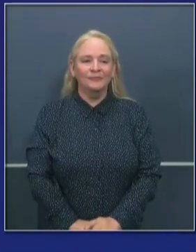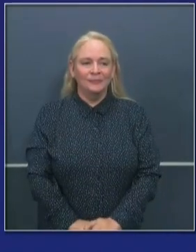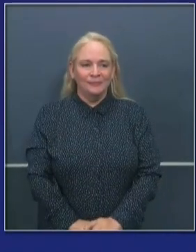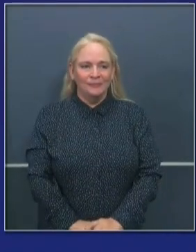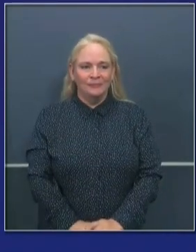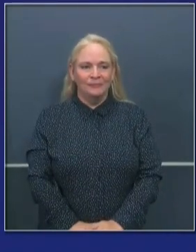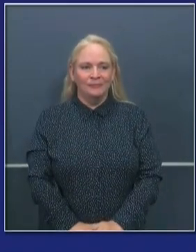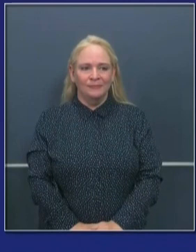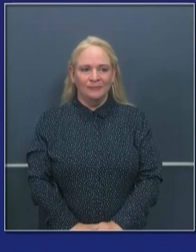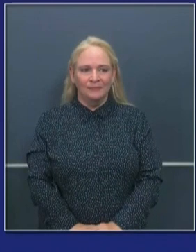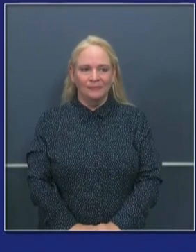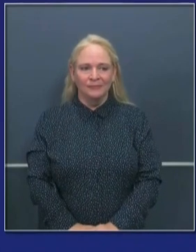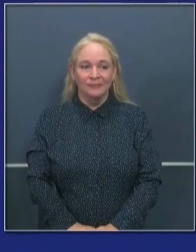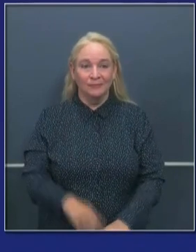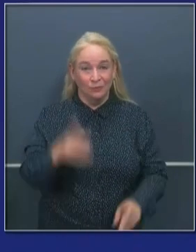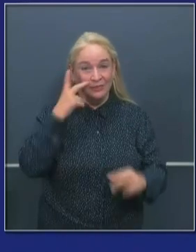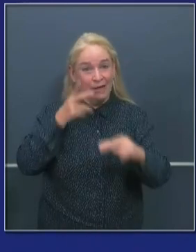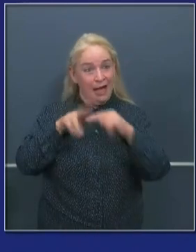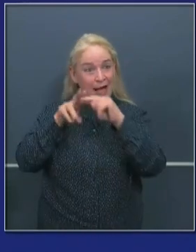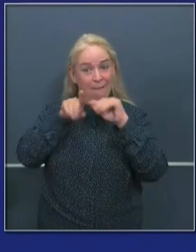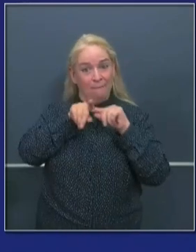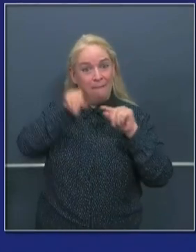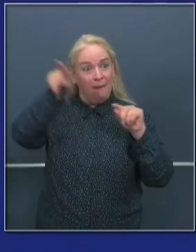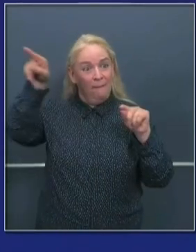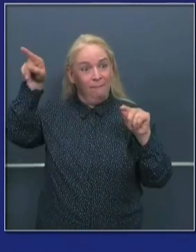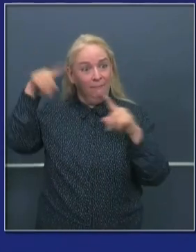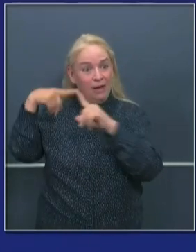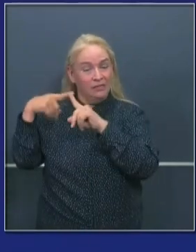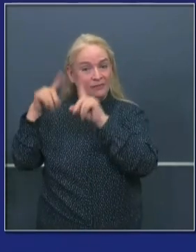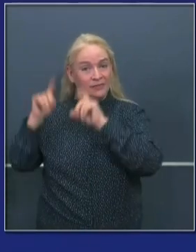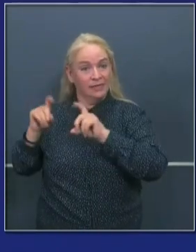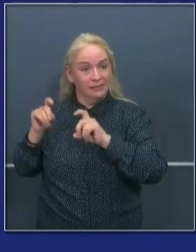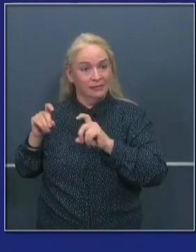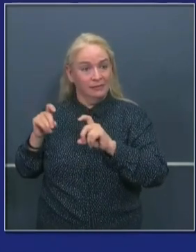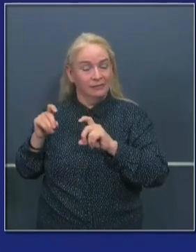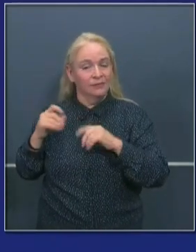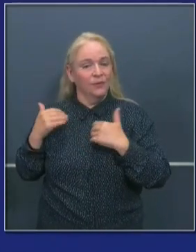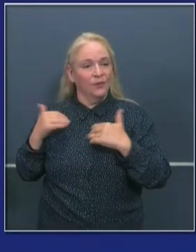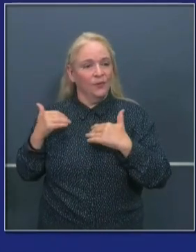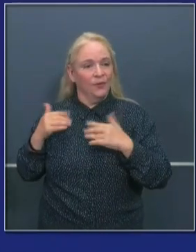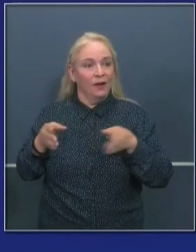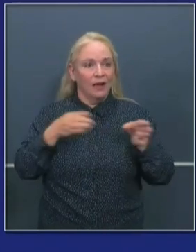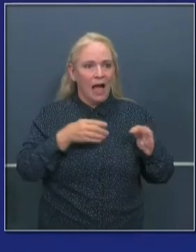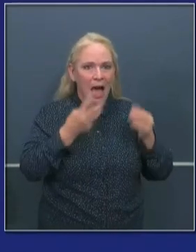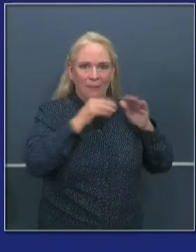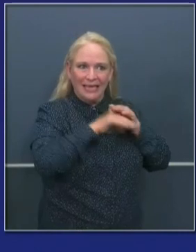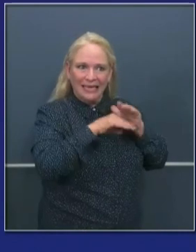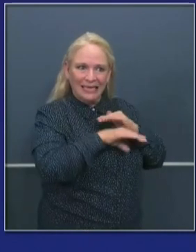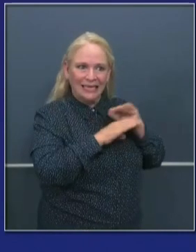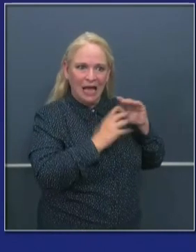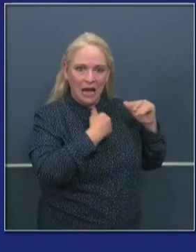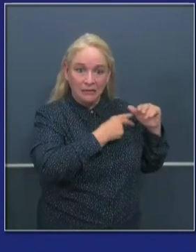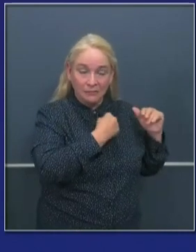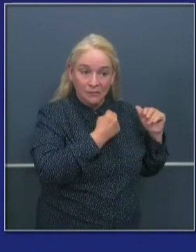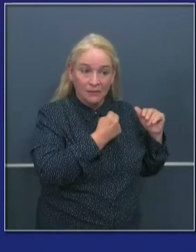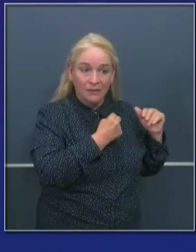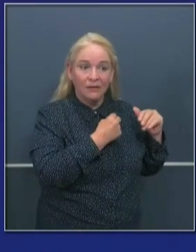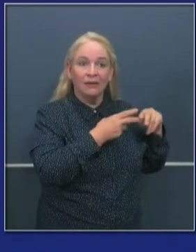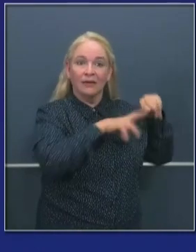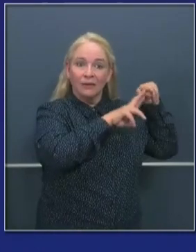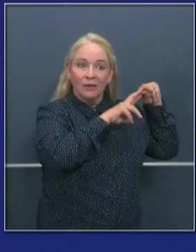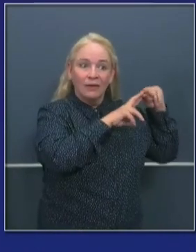on positivity rates, trend line increases on hospital rates, invariably we'll see trend lines increasing on